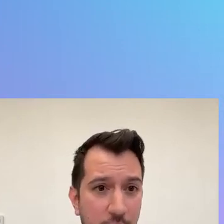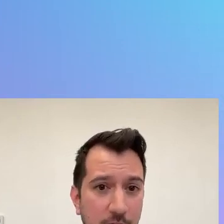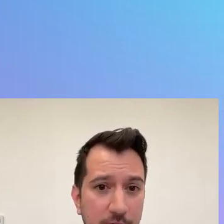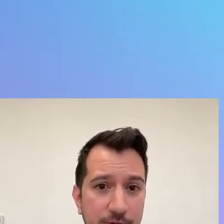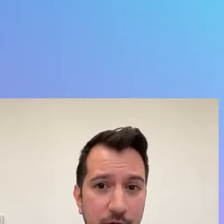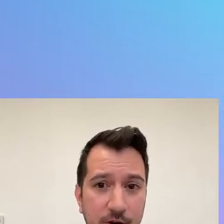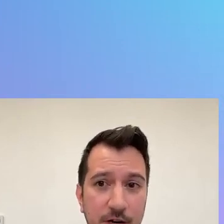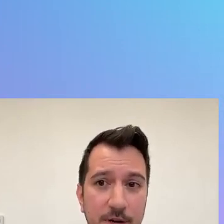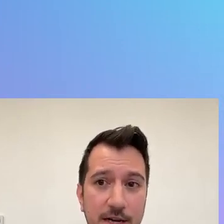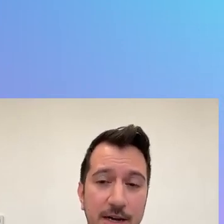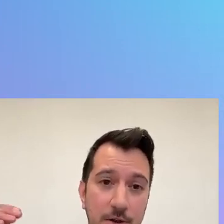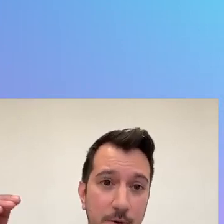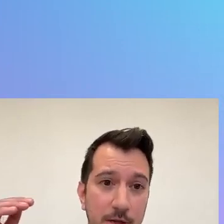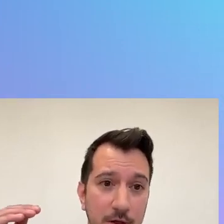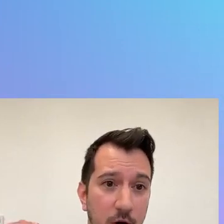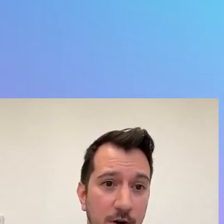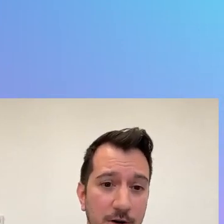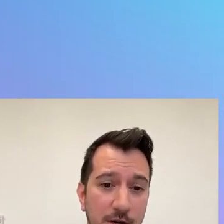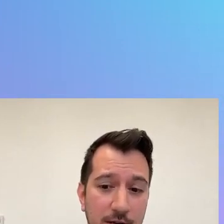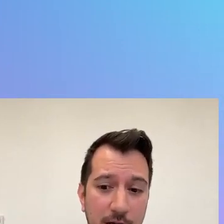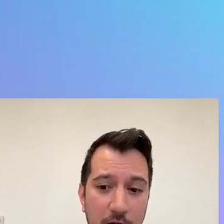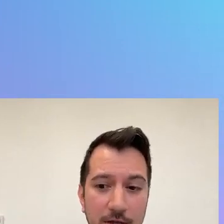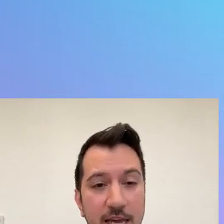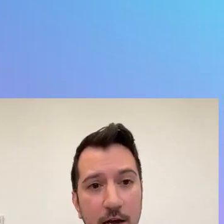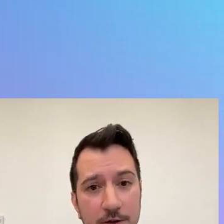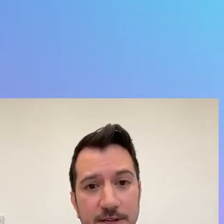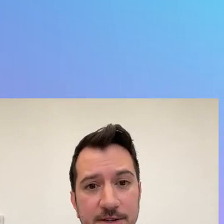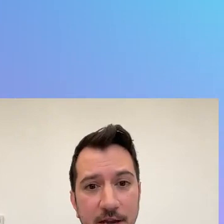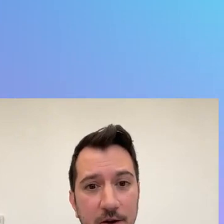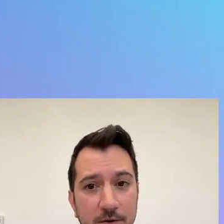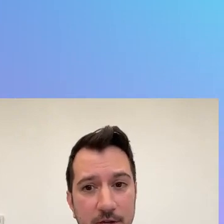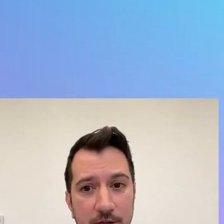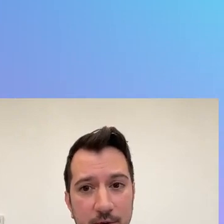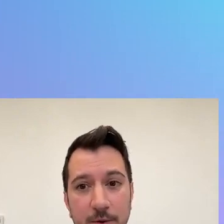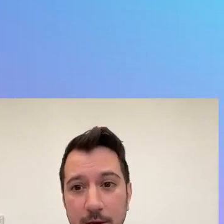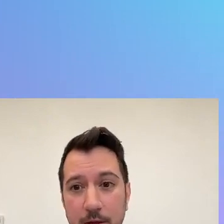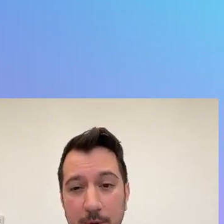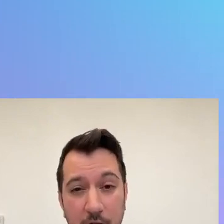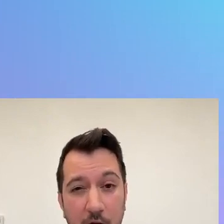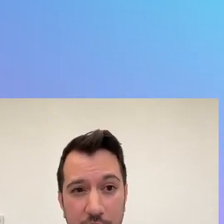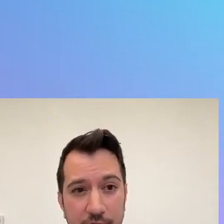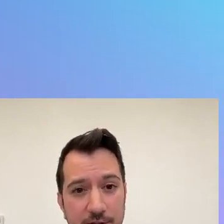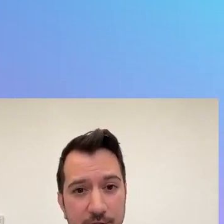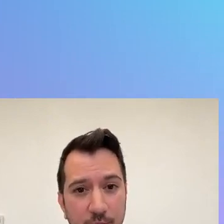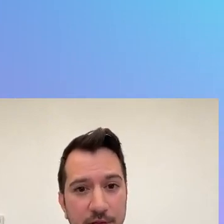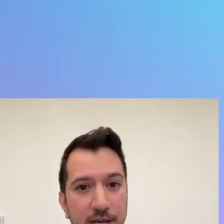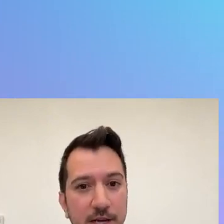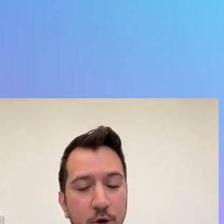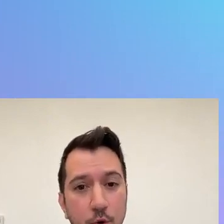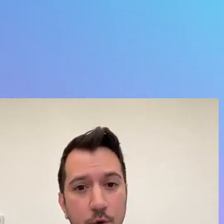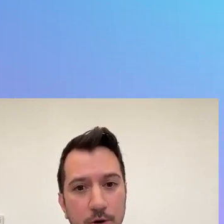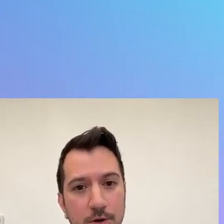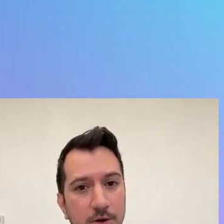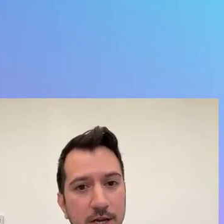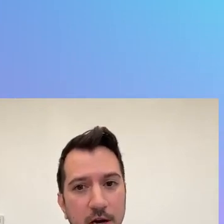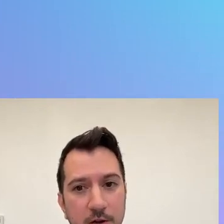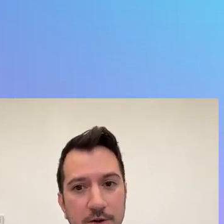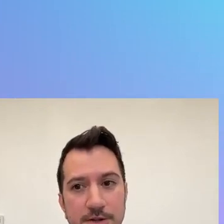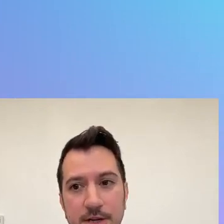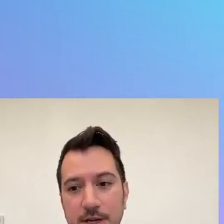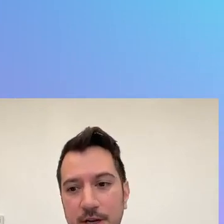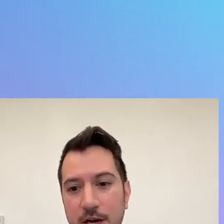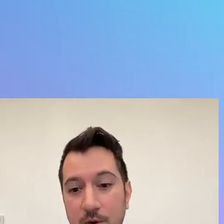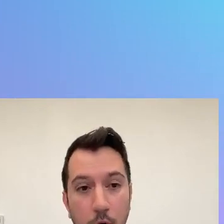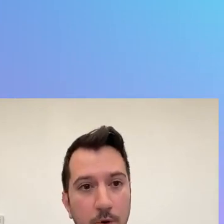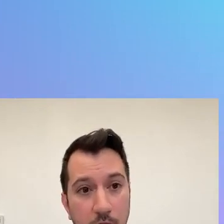blue backgrounds are going to be a little bit lower on the LC scale. So we have to be a little bit cautious with the cooler looking